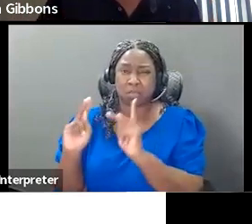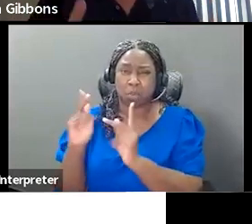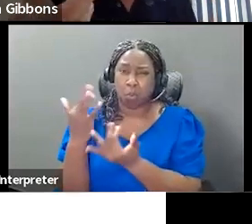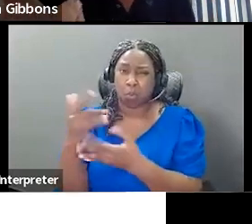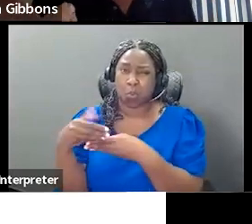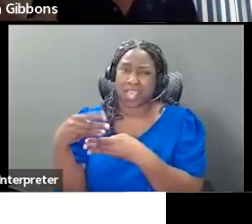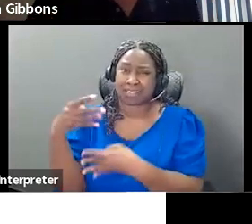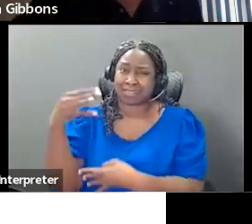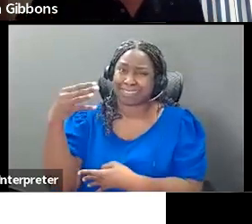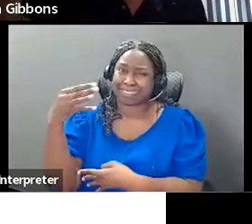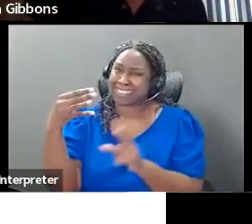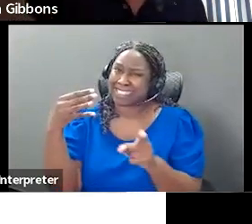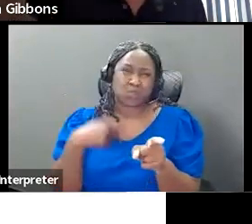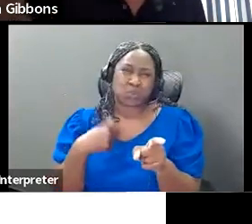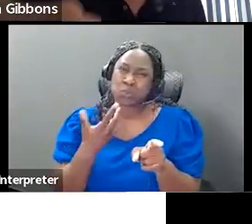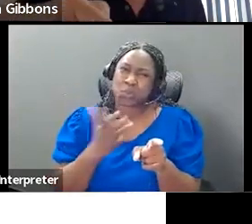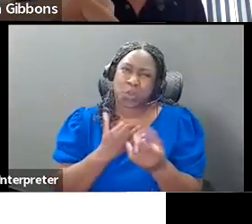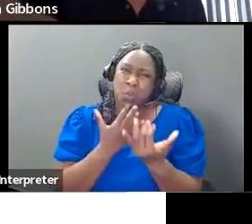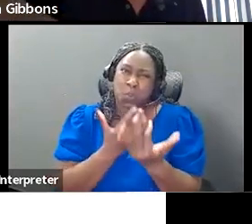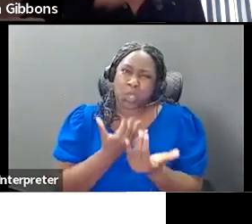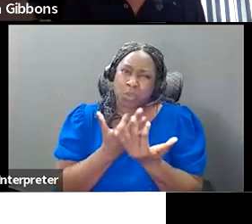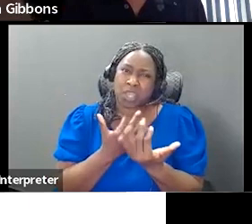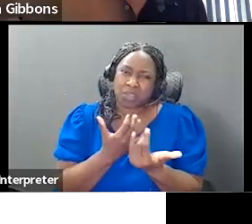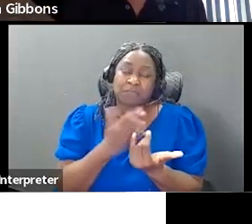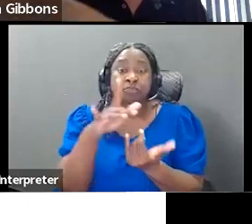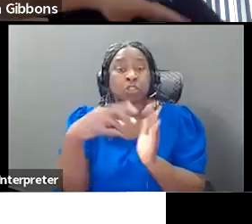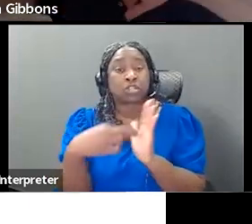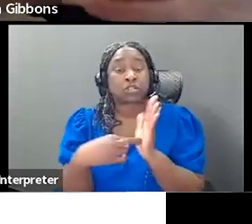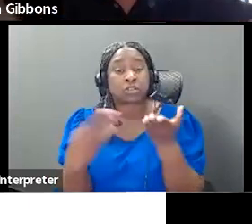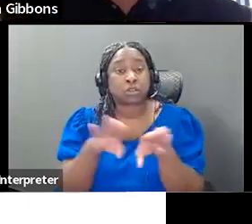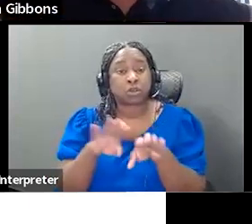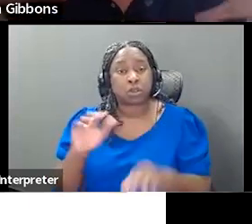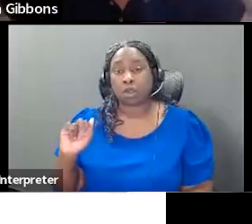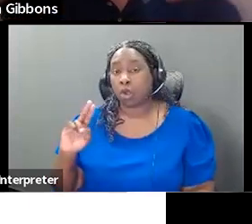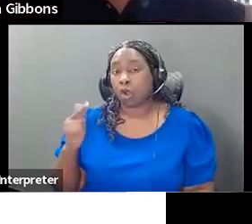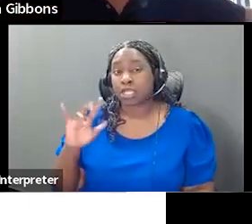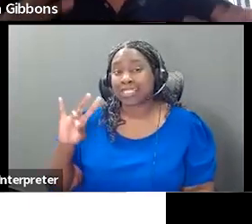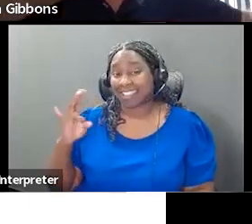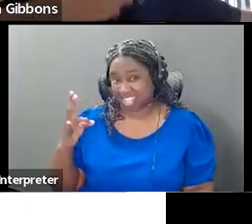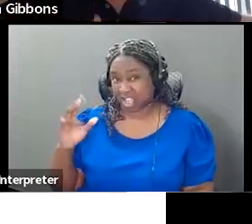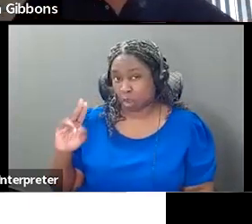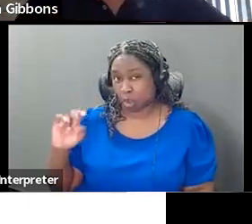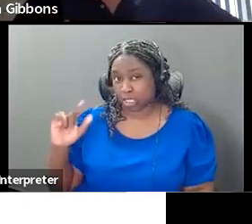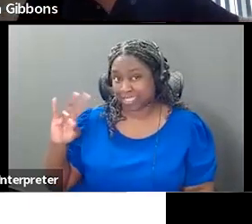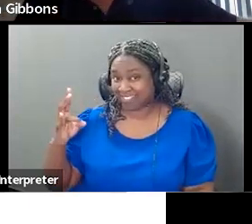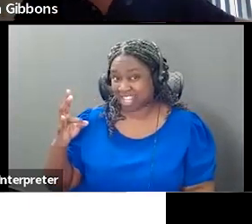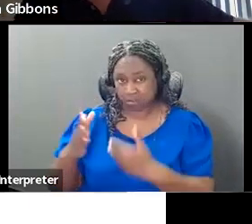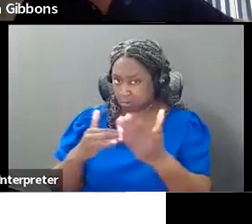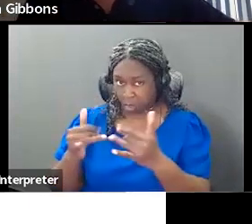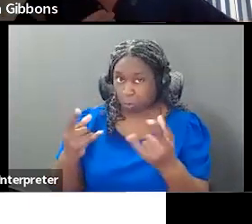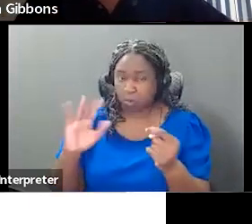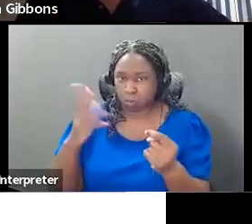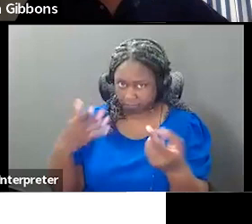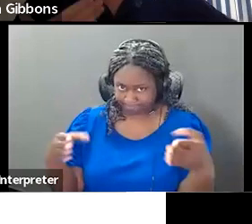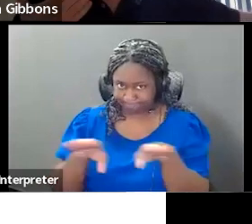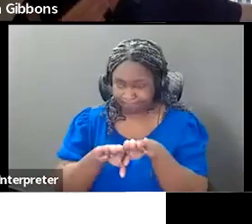for Seattle. Don't let that be you. We will close registration August 7th, no matter what. But chances are, just based on where